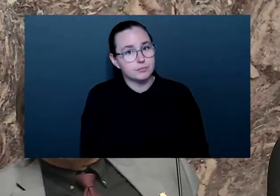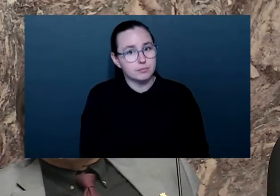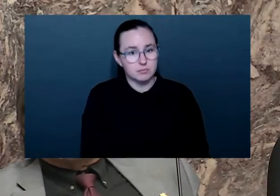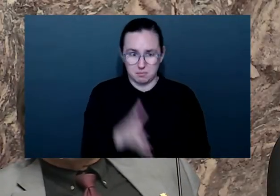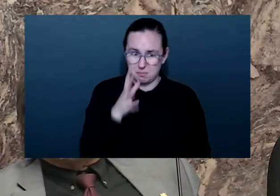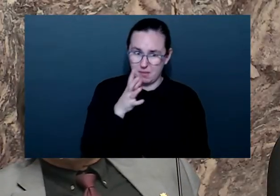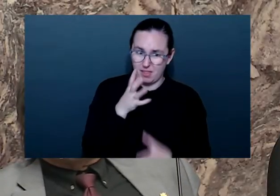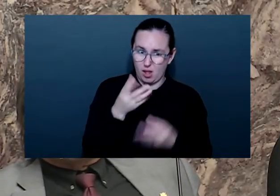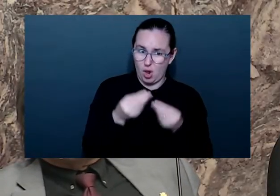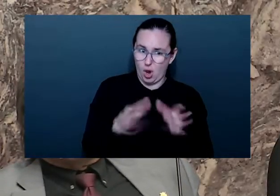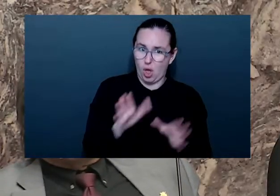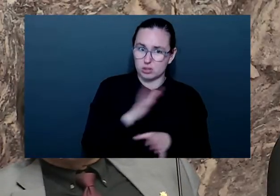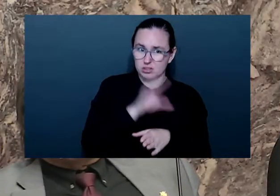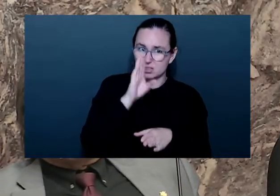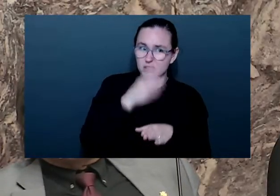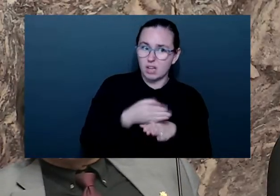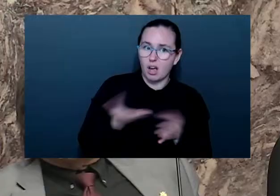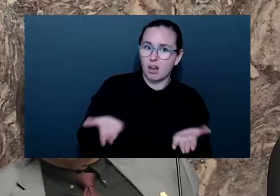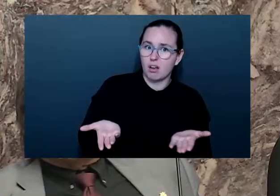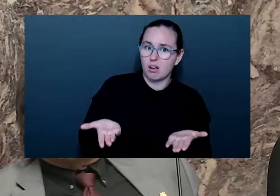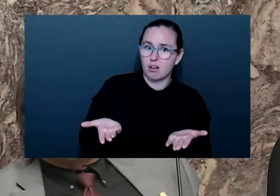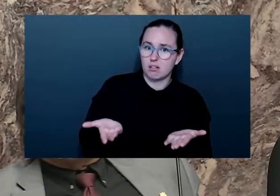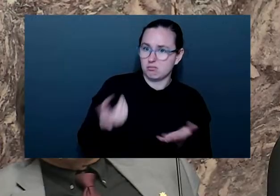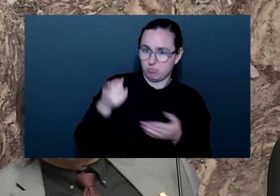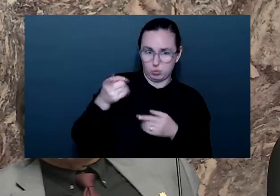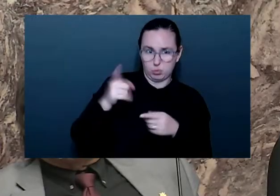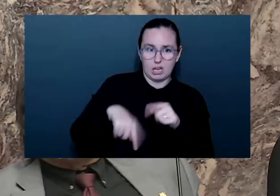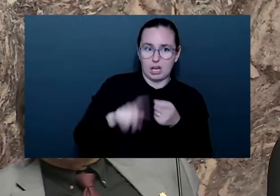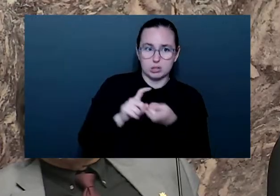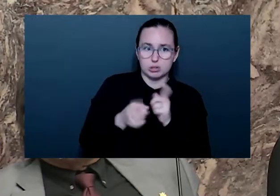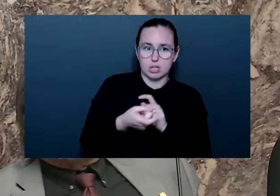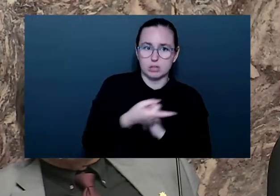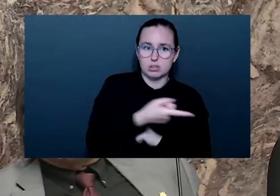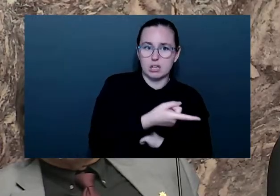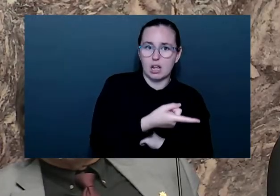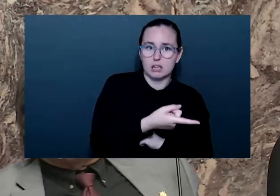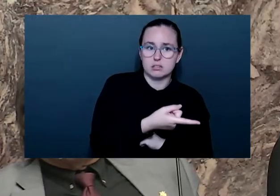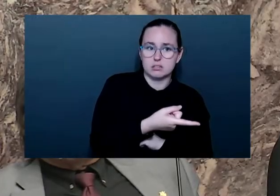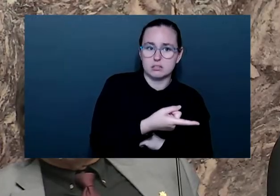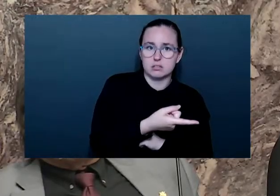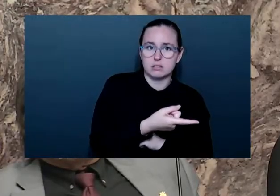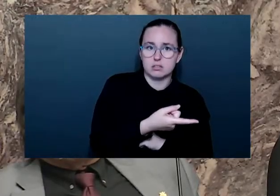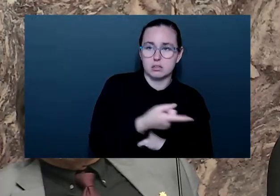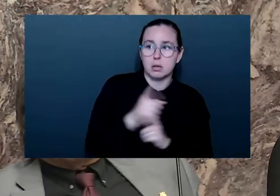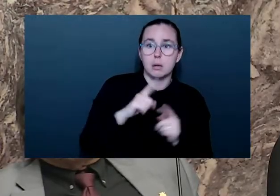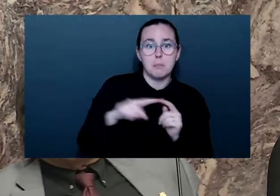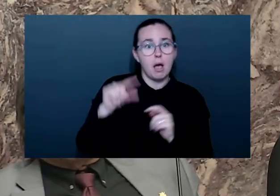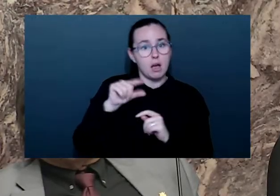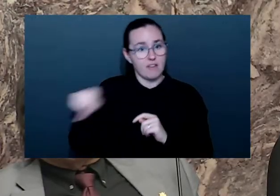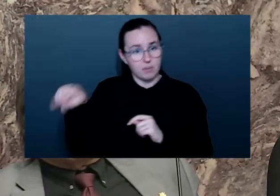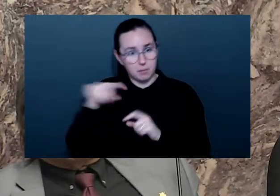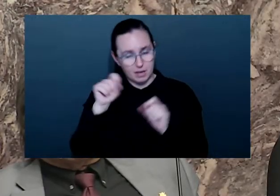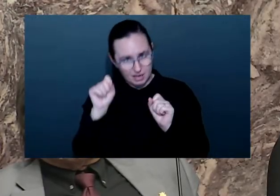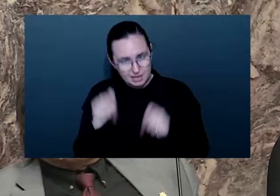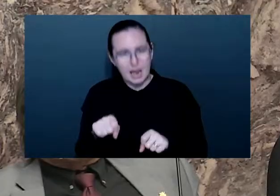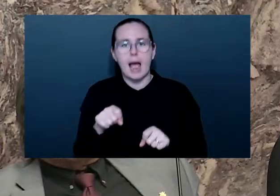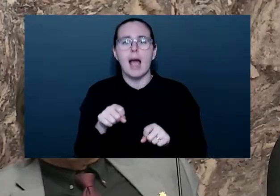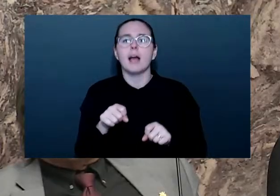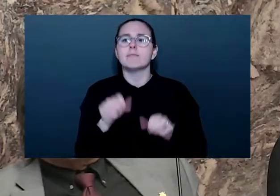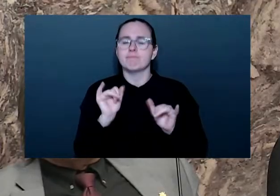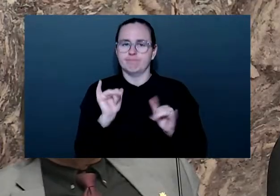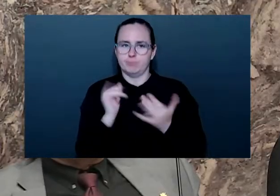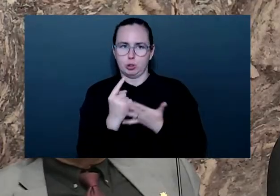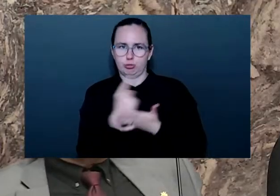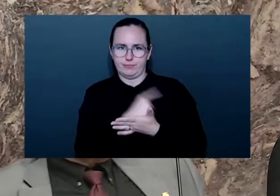that. But this government can commit today to reviewing this tragedy, how this diagnosis was missed, and to activate that